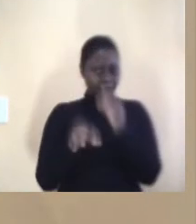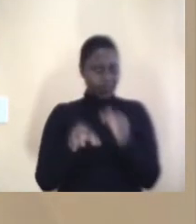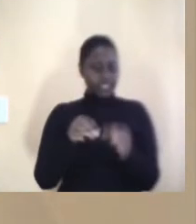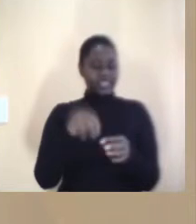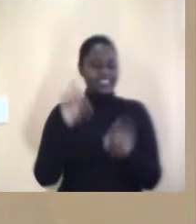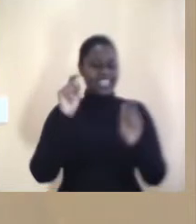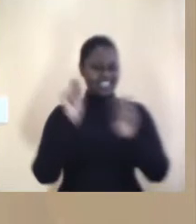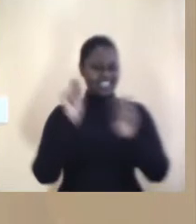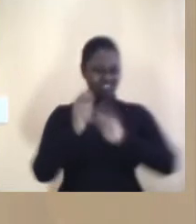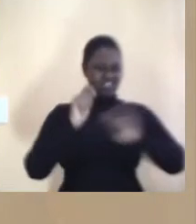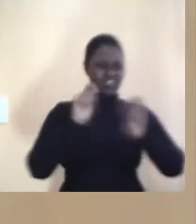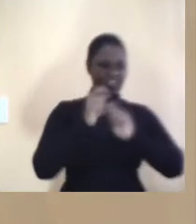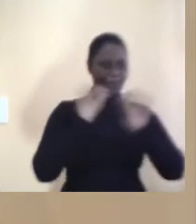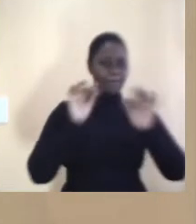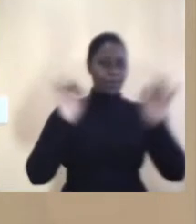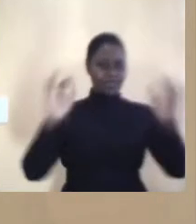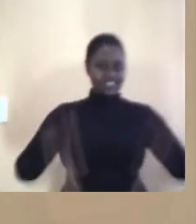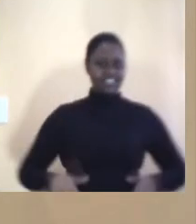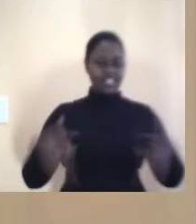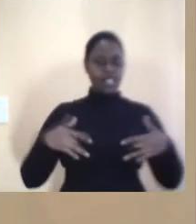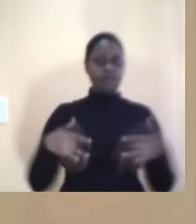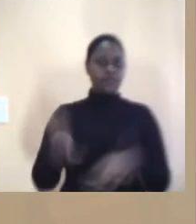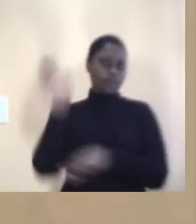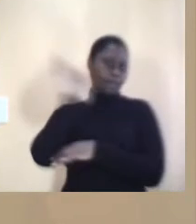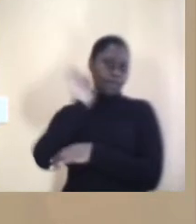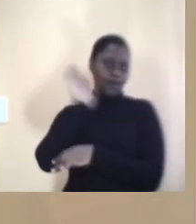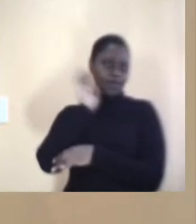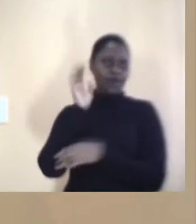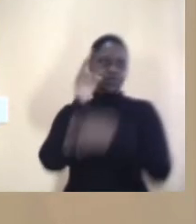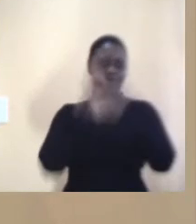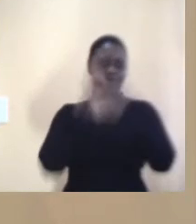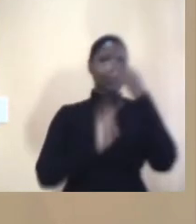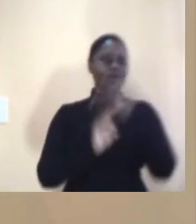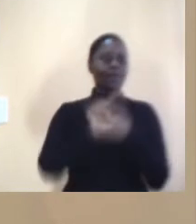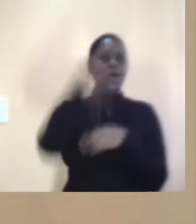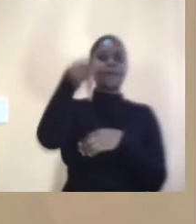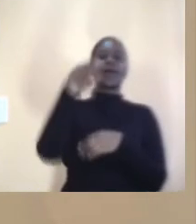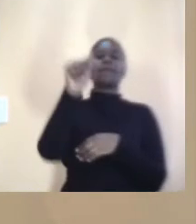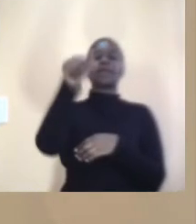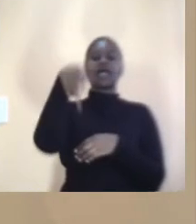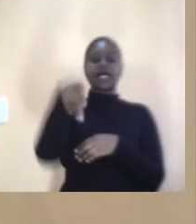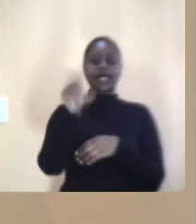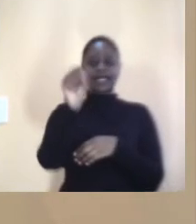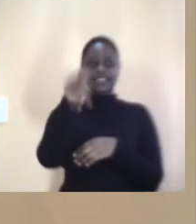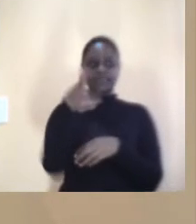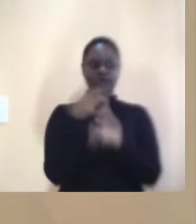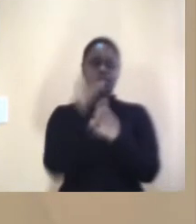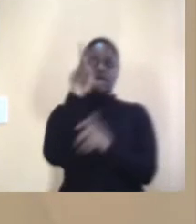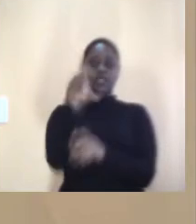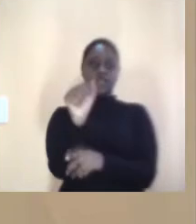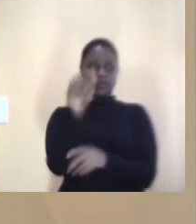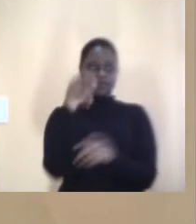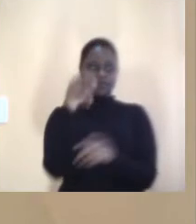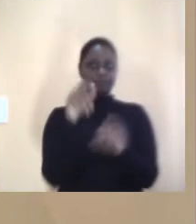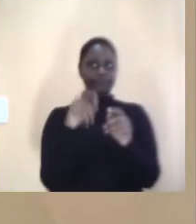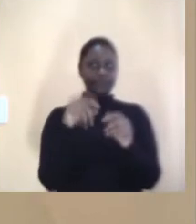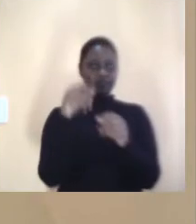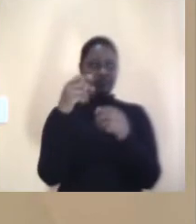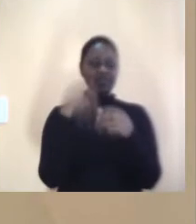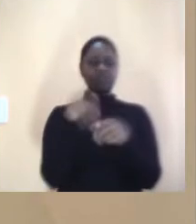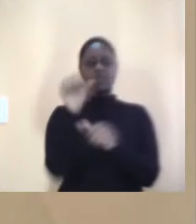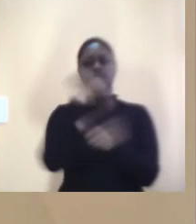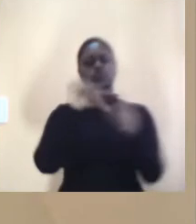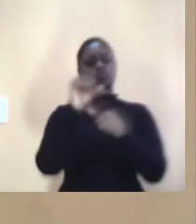ukuthi shintshe impilo zabantu. Siyamuza umhlonishwa uPurpose ethi akufanele kube i-Department of Agriculture, kufanele kube